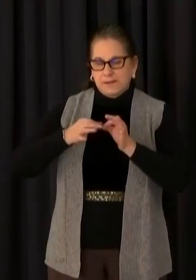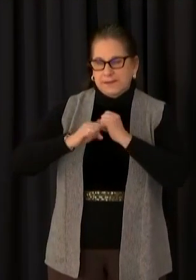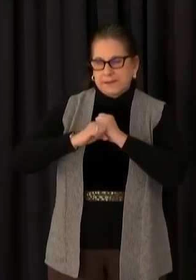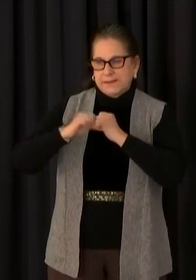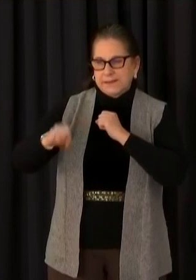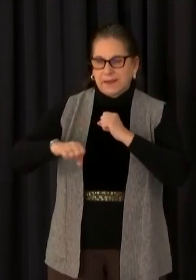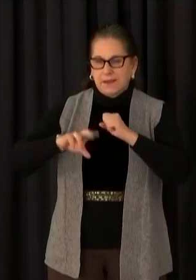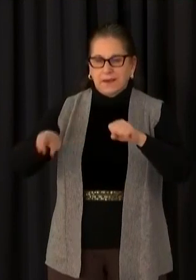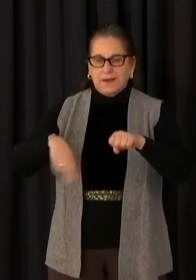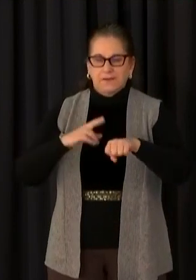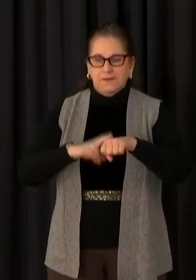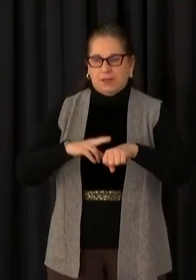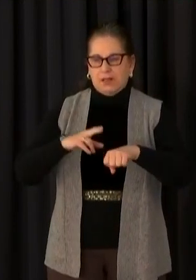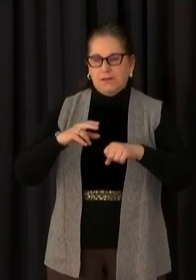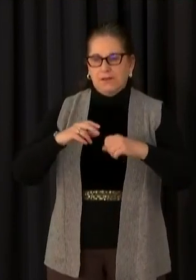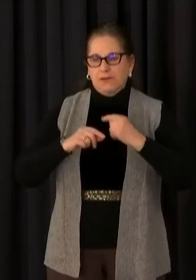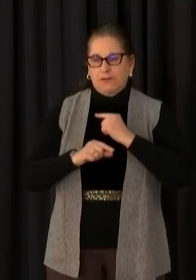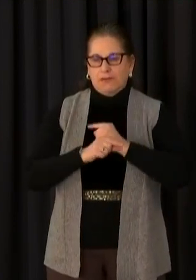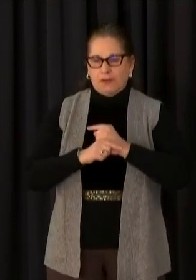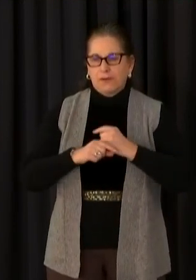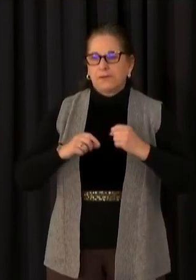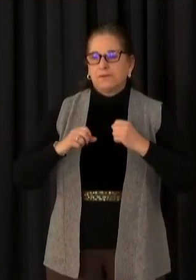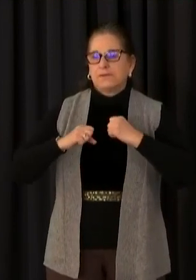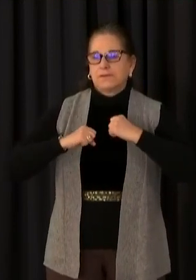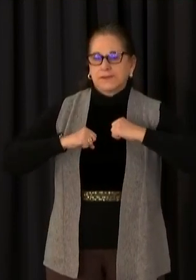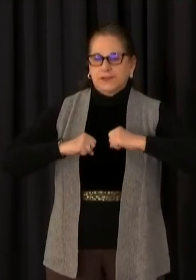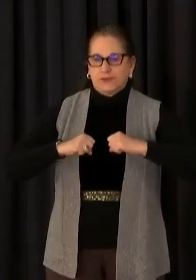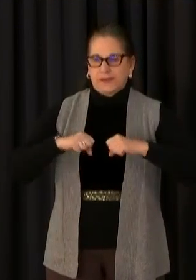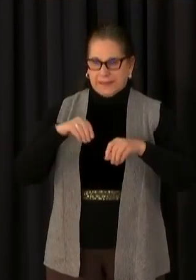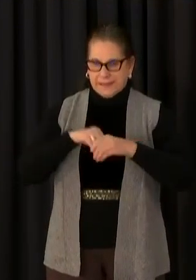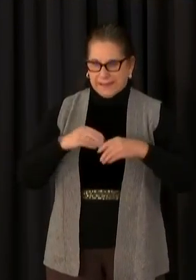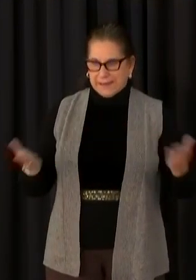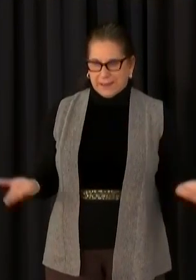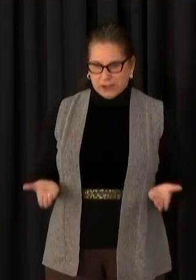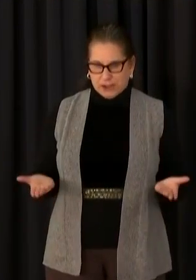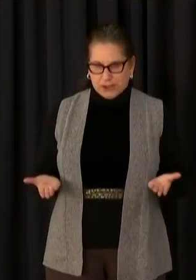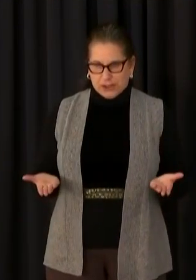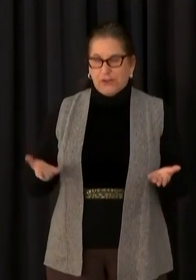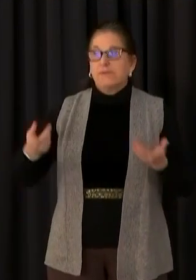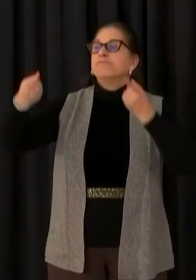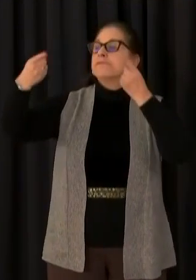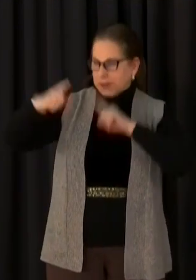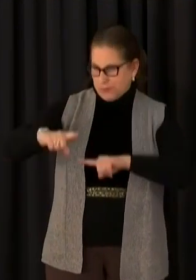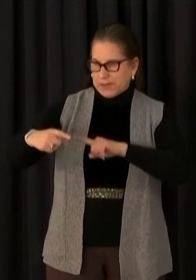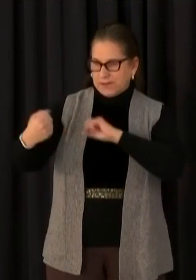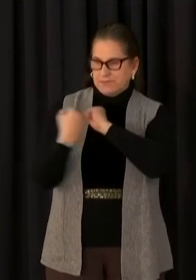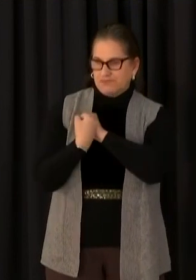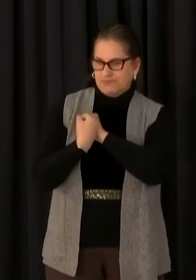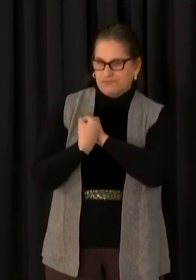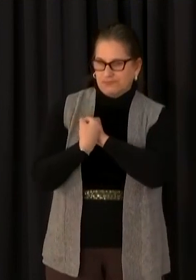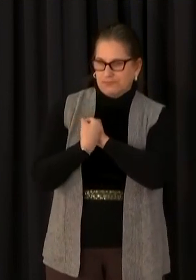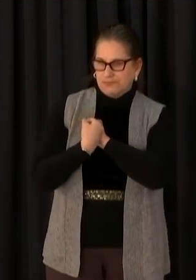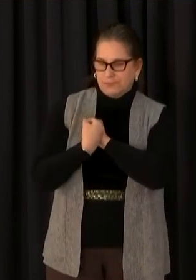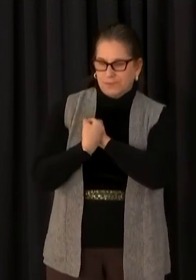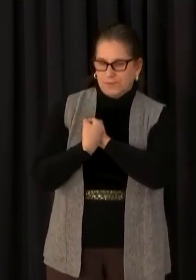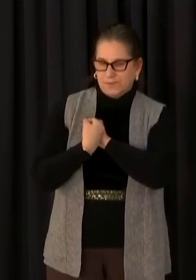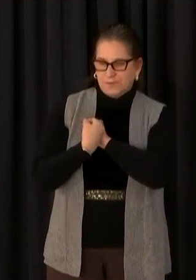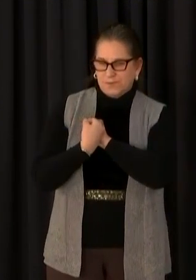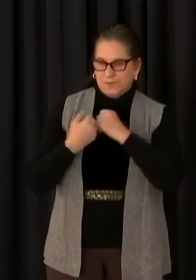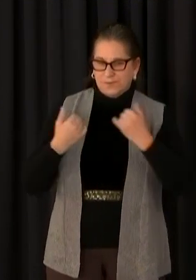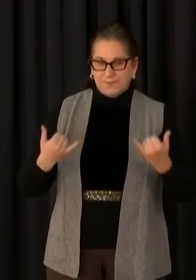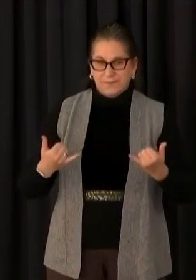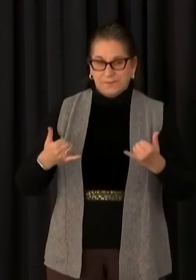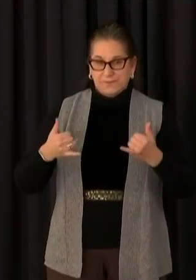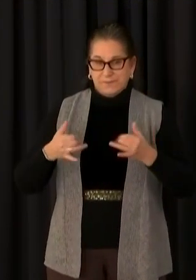Event period, and they have done that. That period now starts